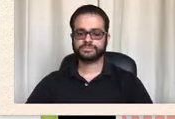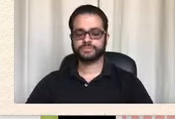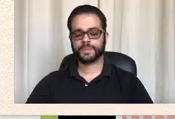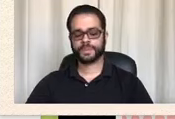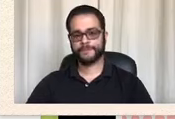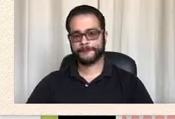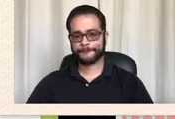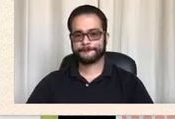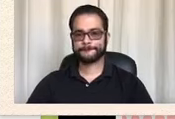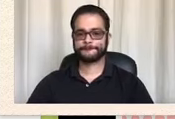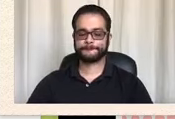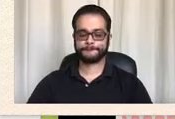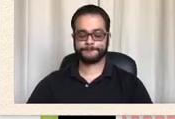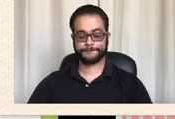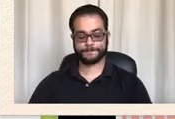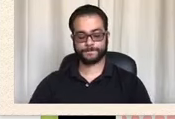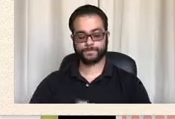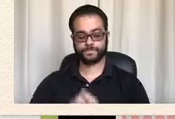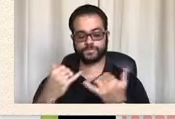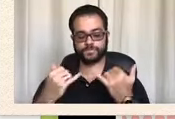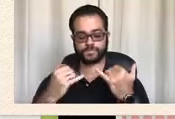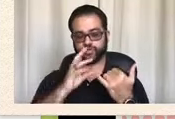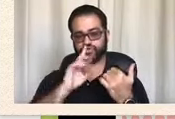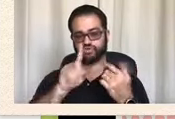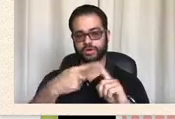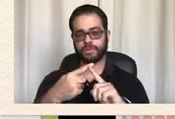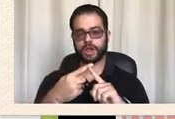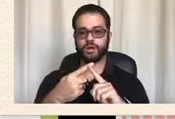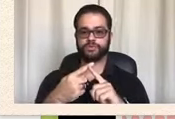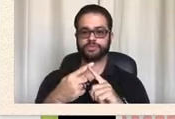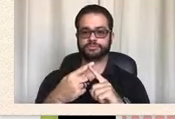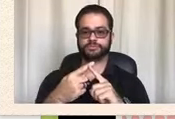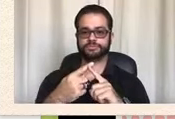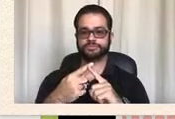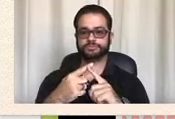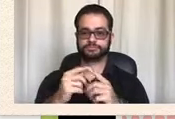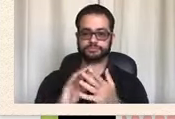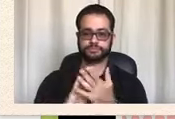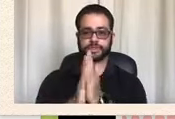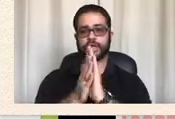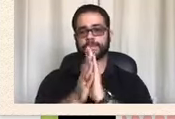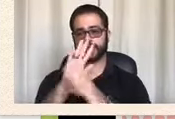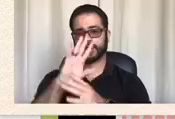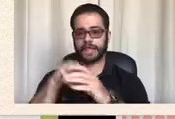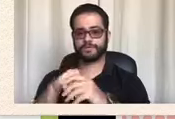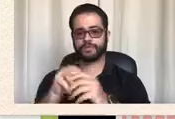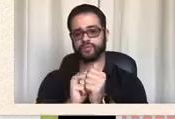So now we're going to talk a little bit more about getting involved in your community.